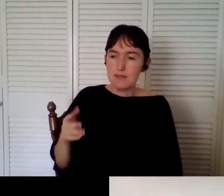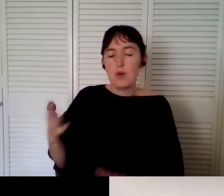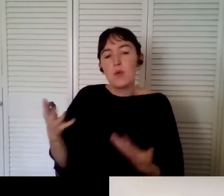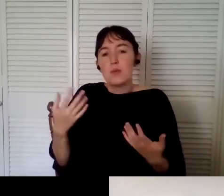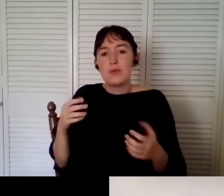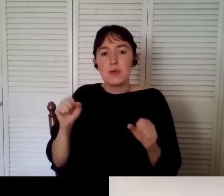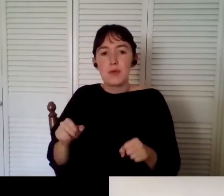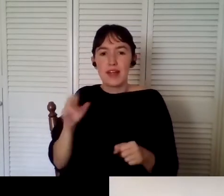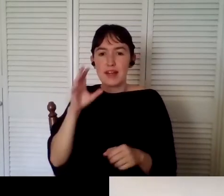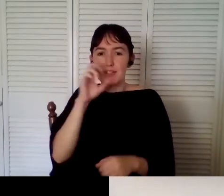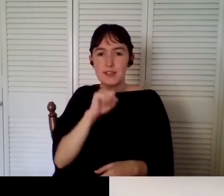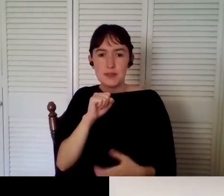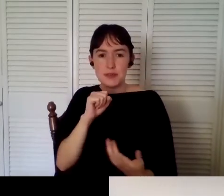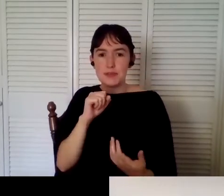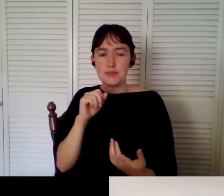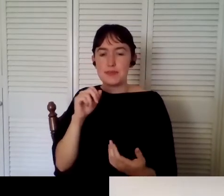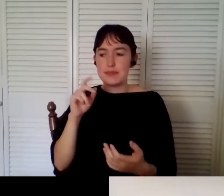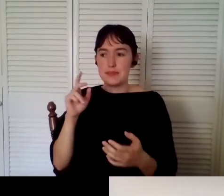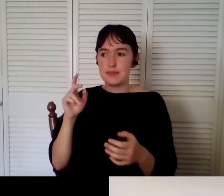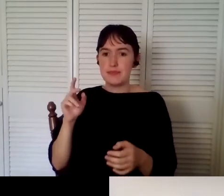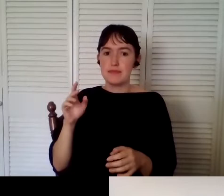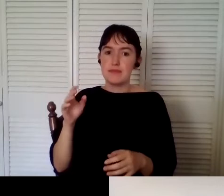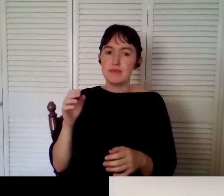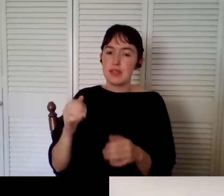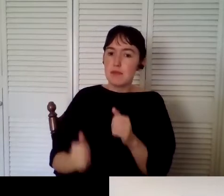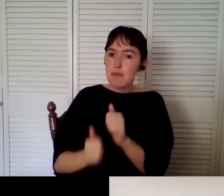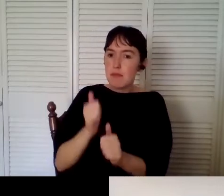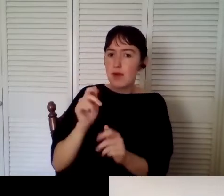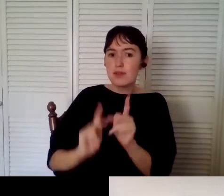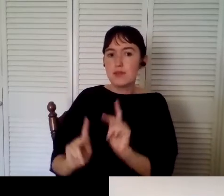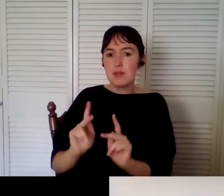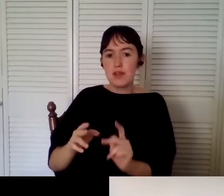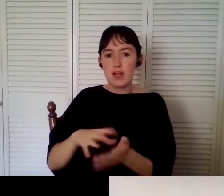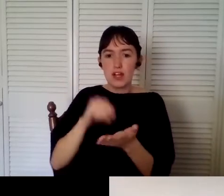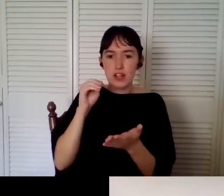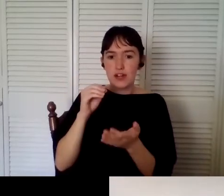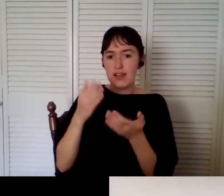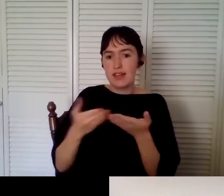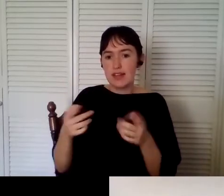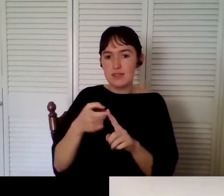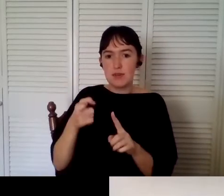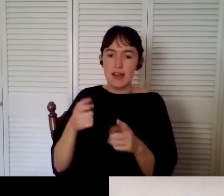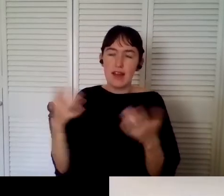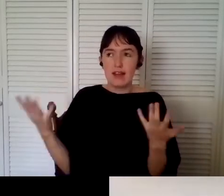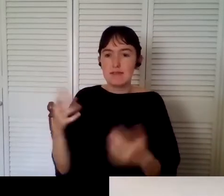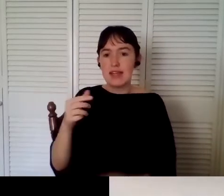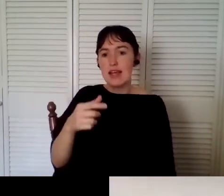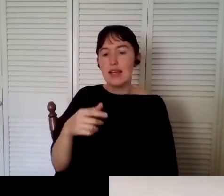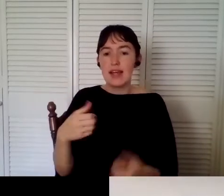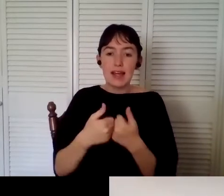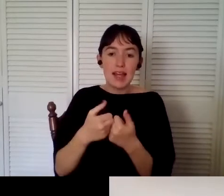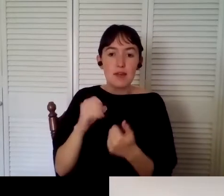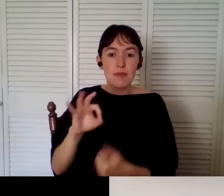Like most people are learning about old stuff from like Game of Thrones and like that sort of thing. So a lot of those